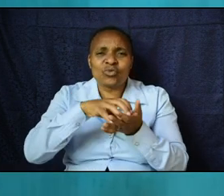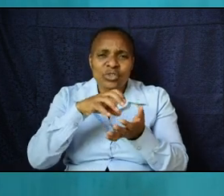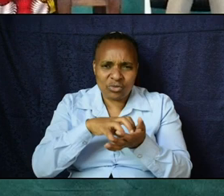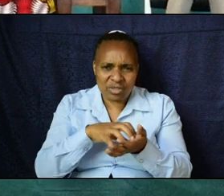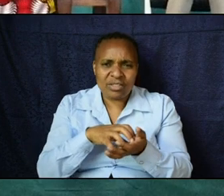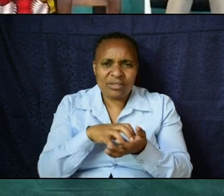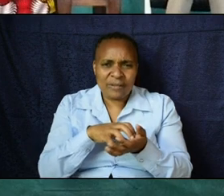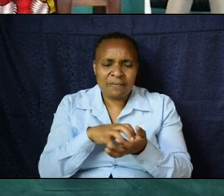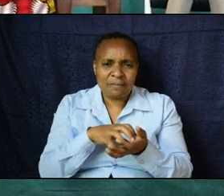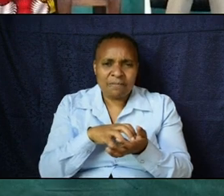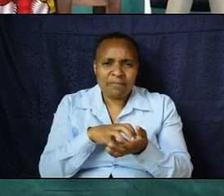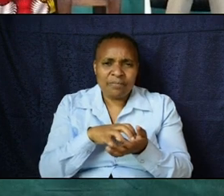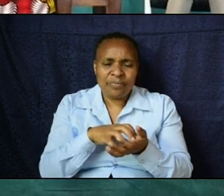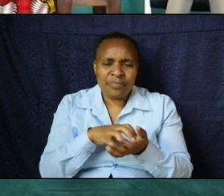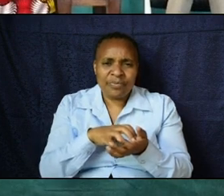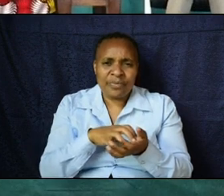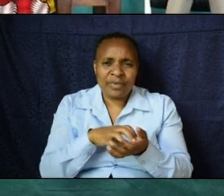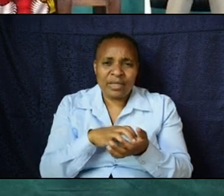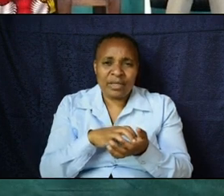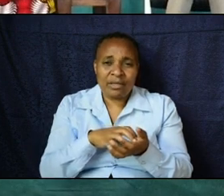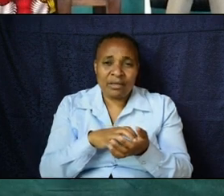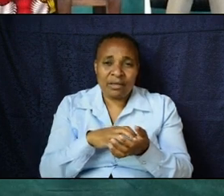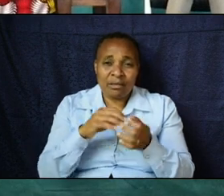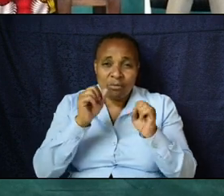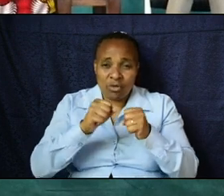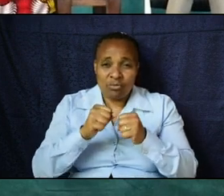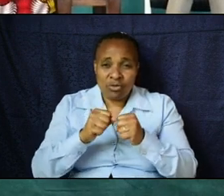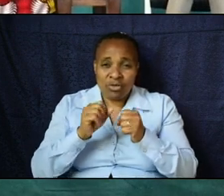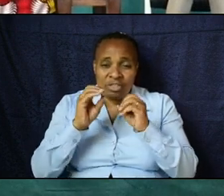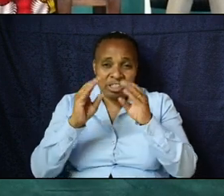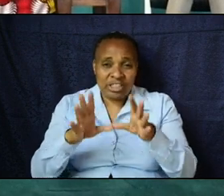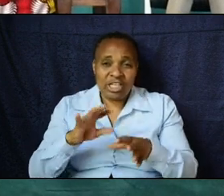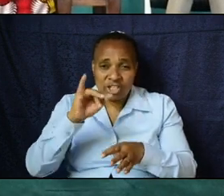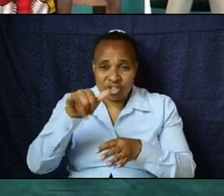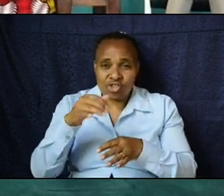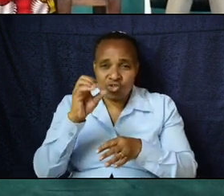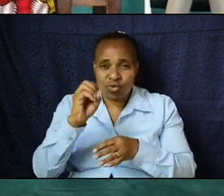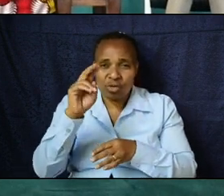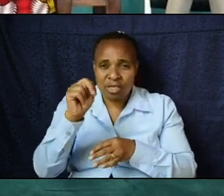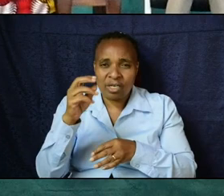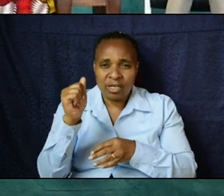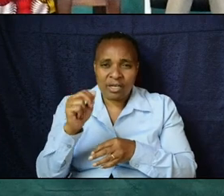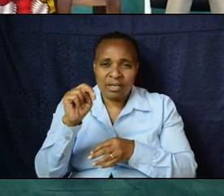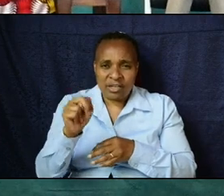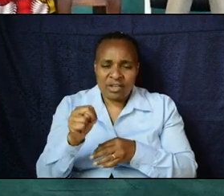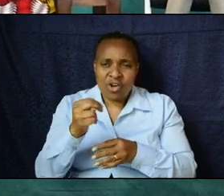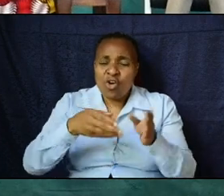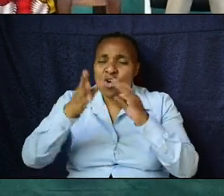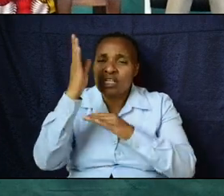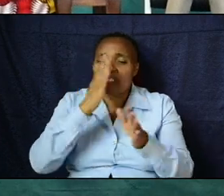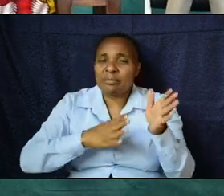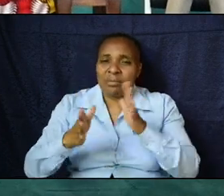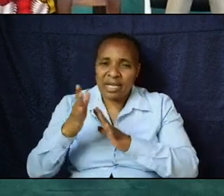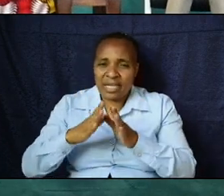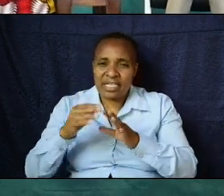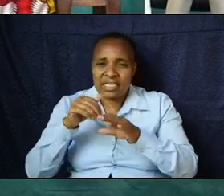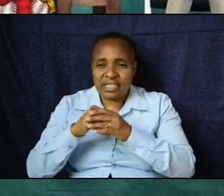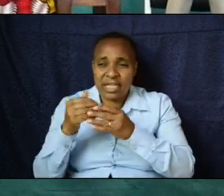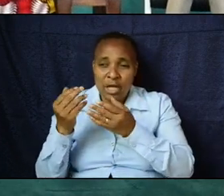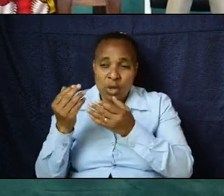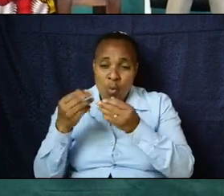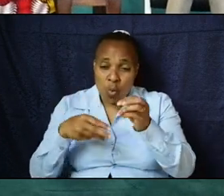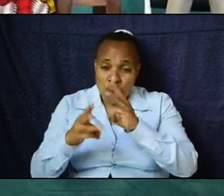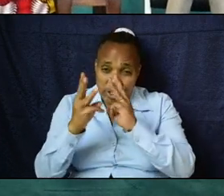True. Yeah. I like that. Uh-huh. All right, maybe I can toss it to Teacher Jonan as you conclude to us. What about God's plan in the aspect of